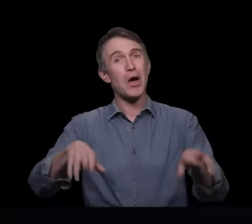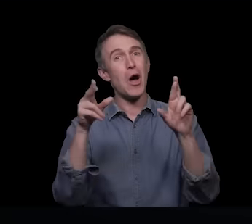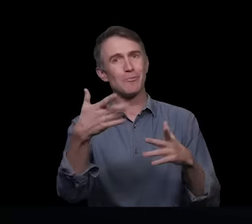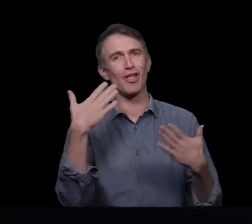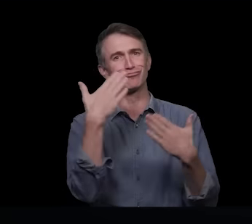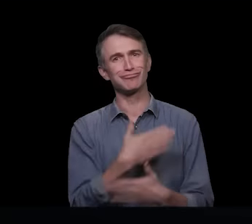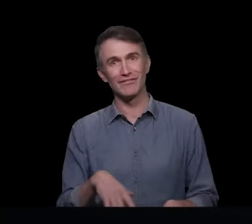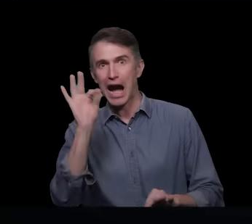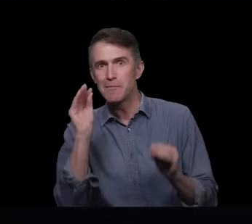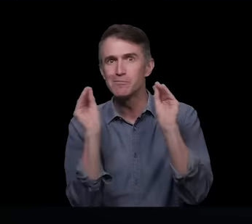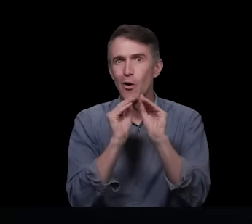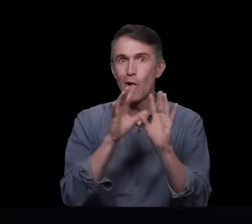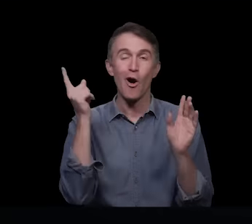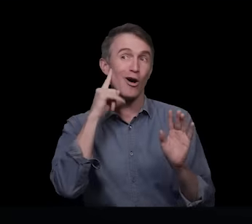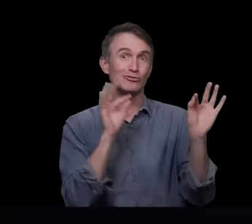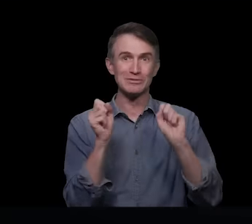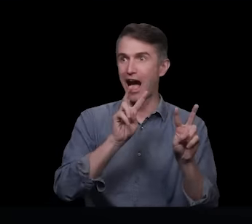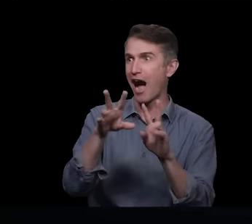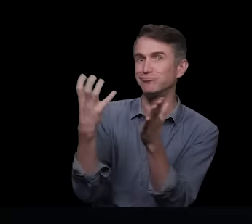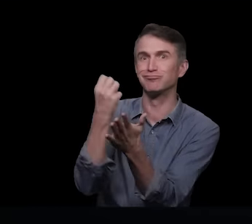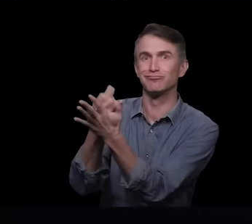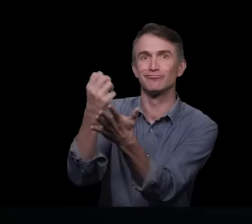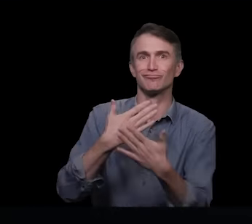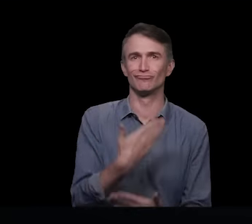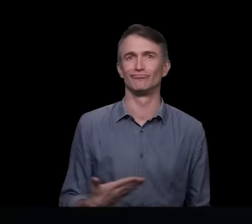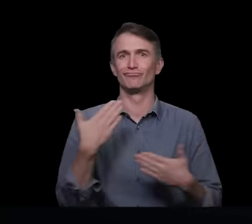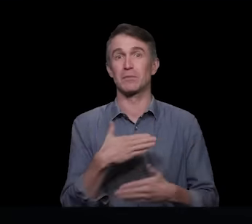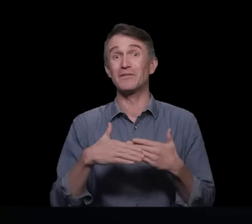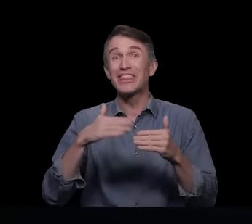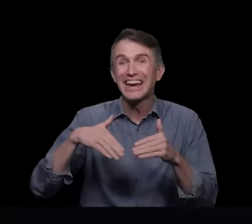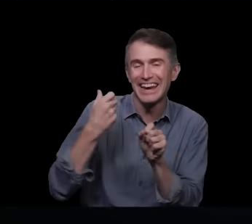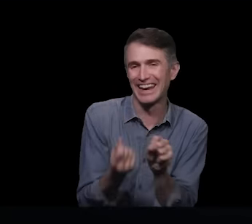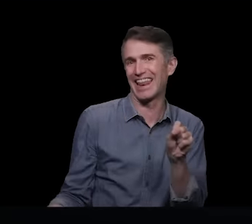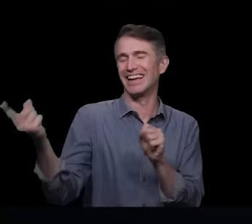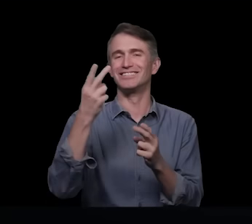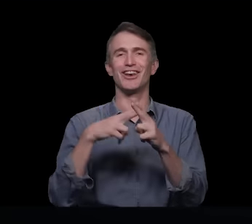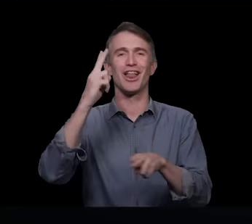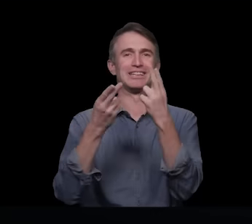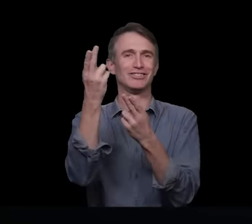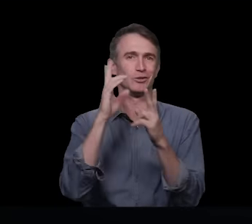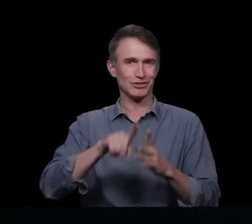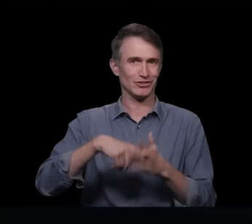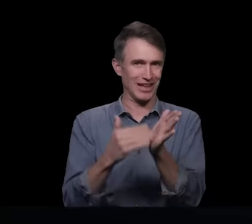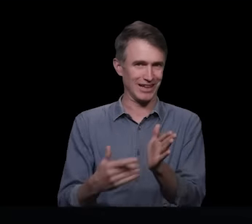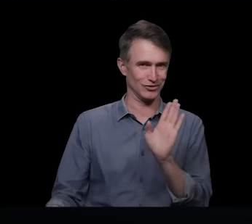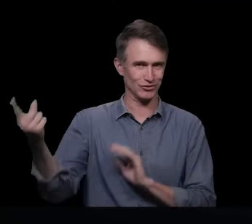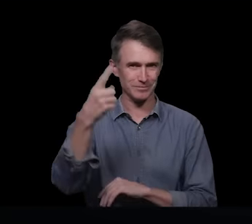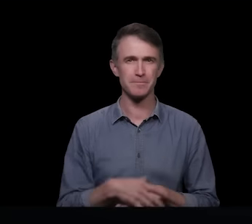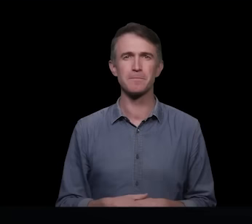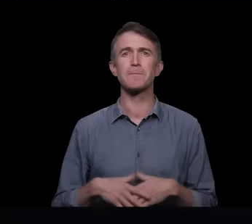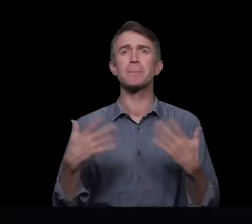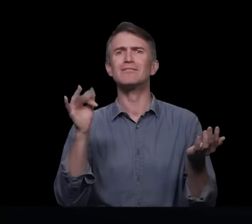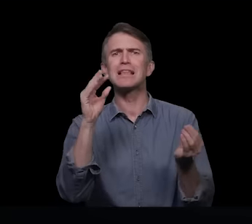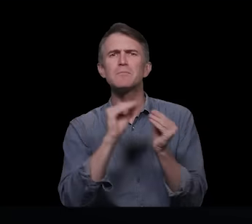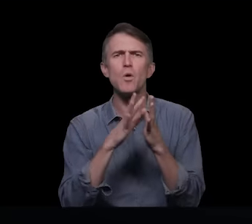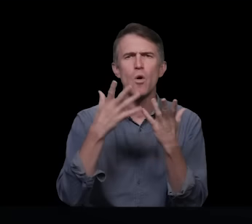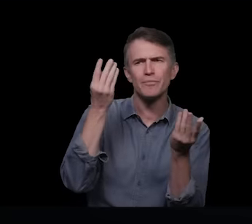find a ton more audio description to enjoy before the nominations open for next year. And if you need a little help finding some